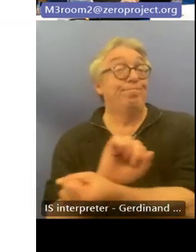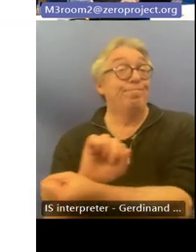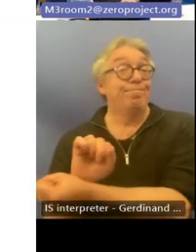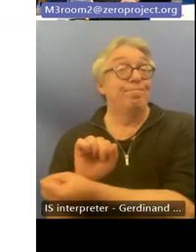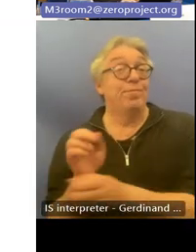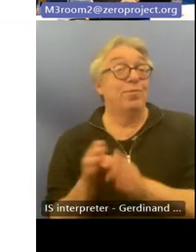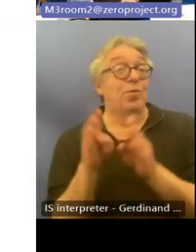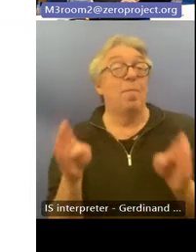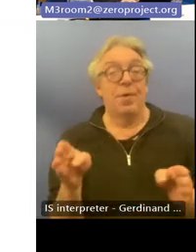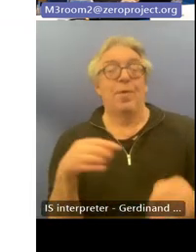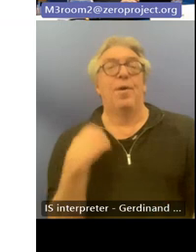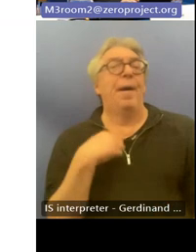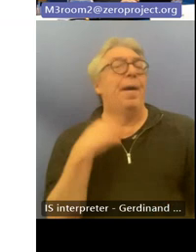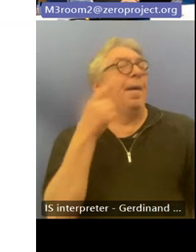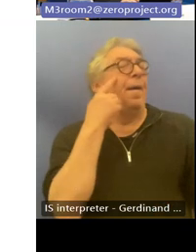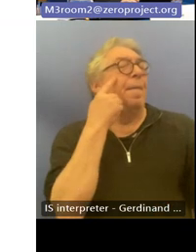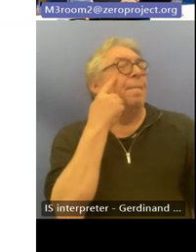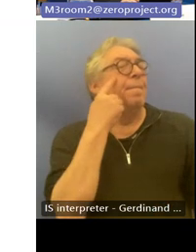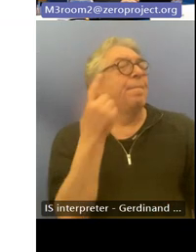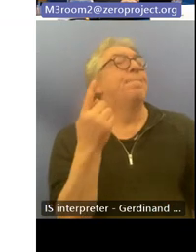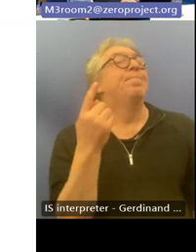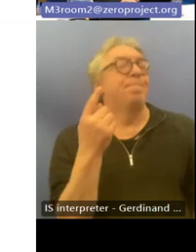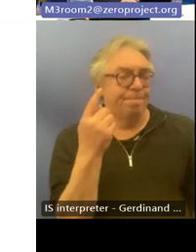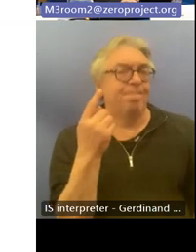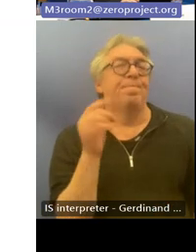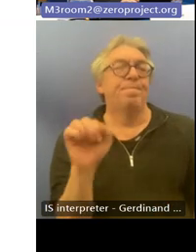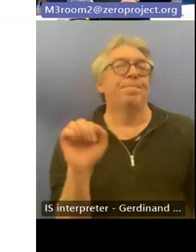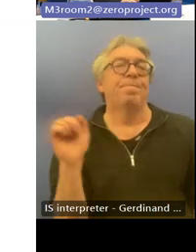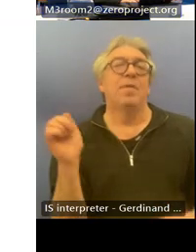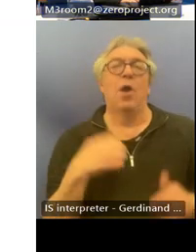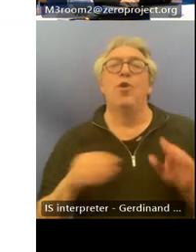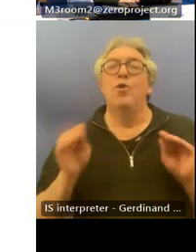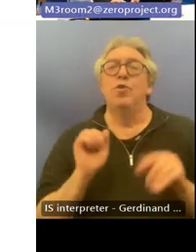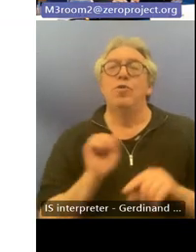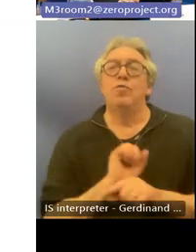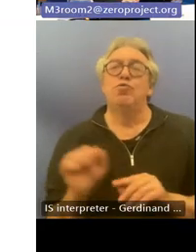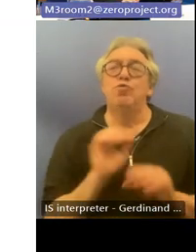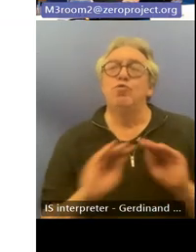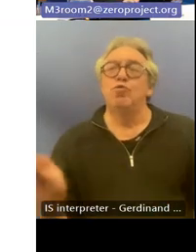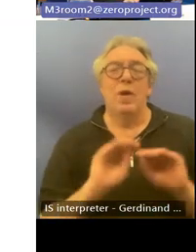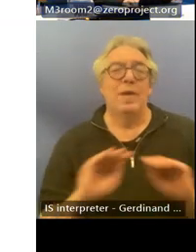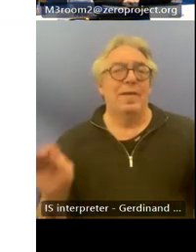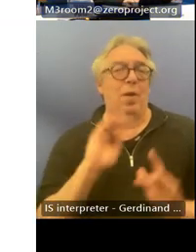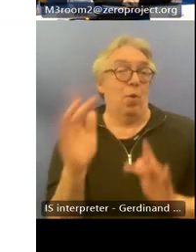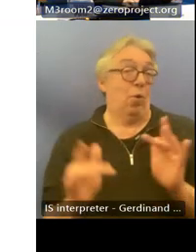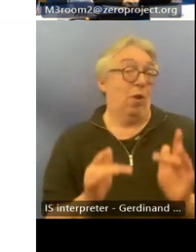computer trainings based on blind schools around the country. Yes.